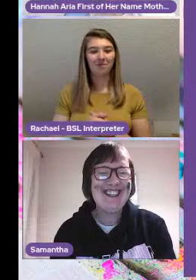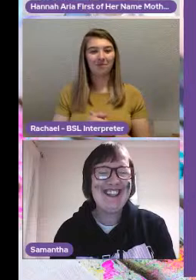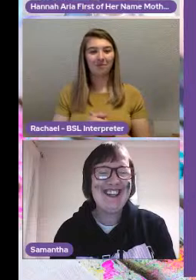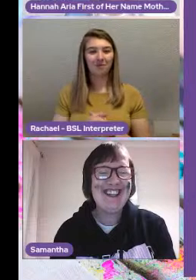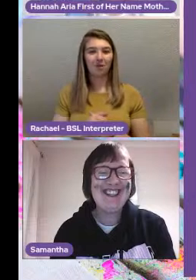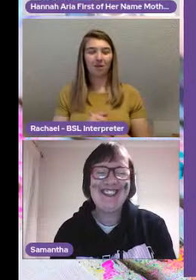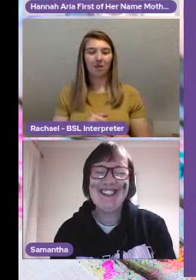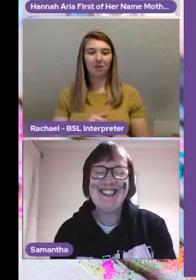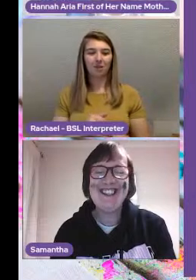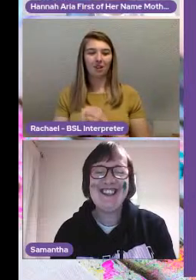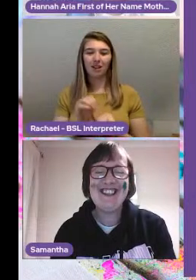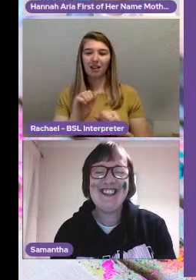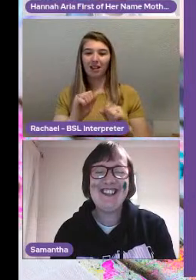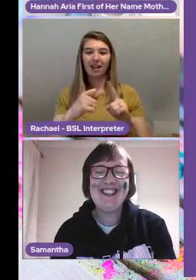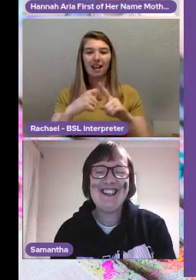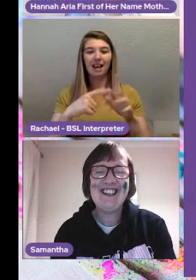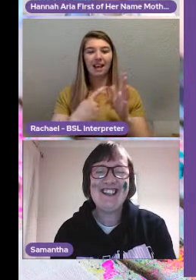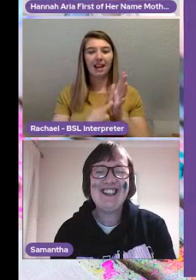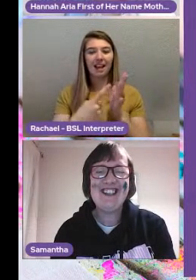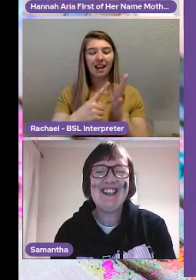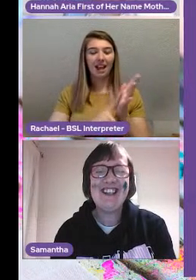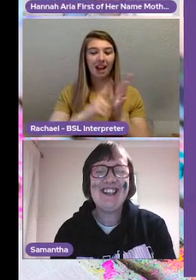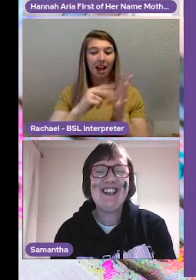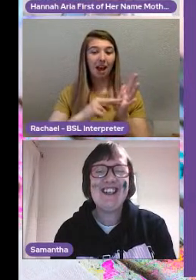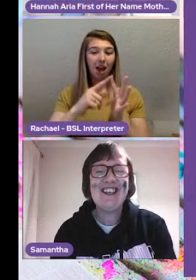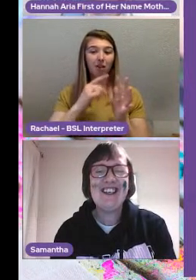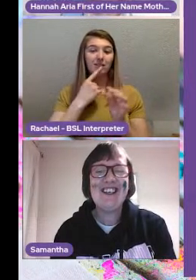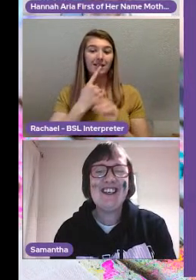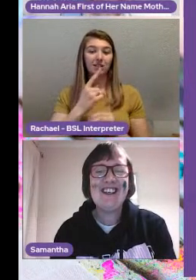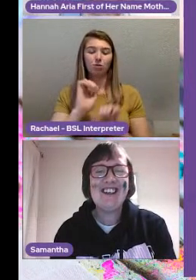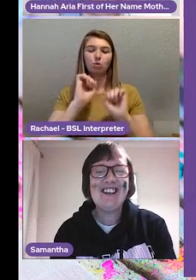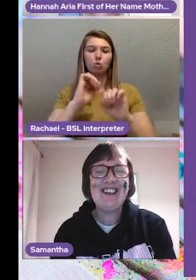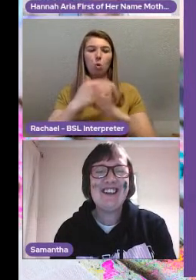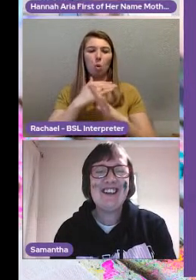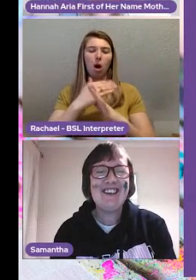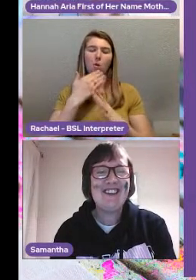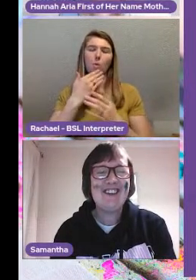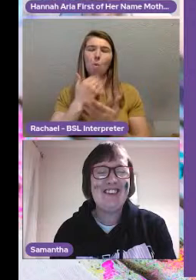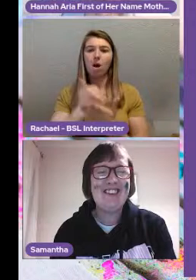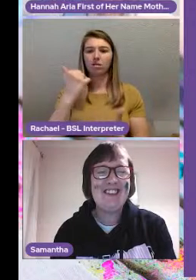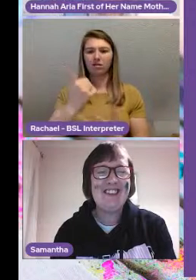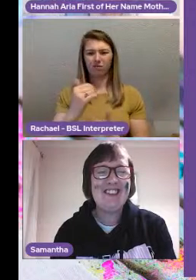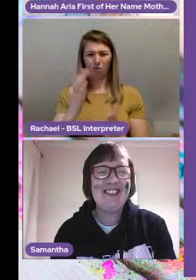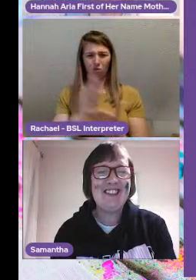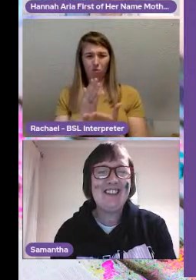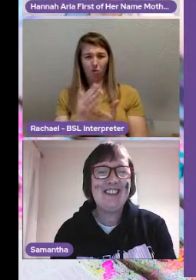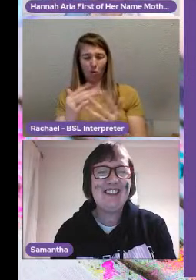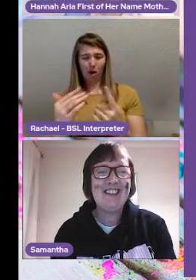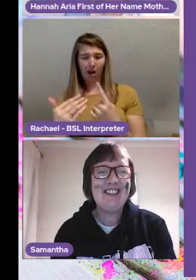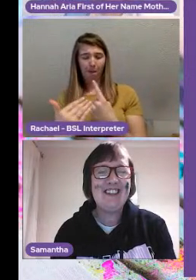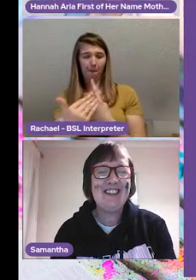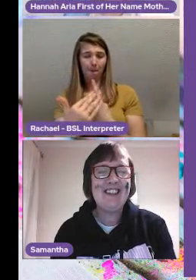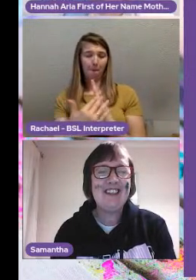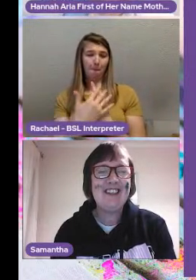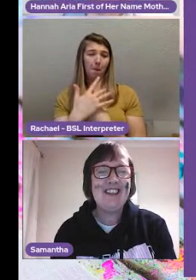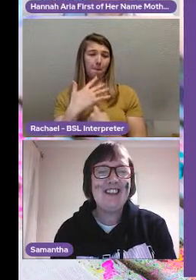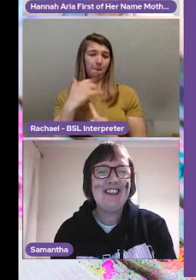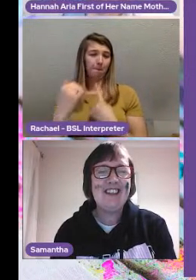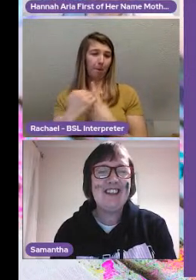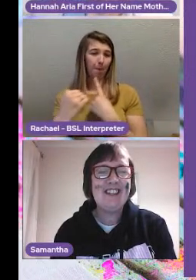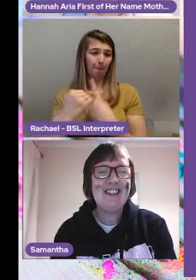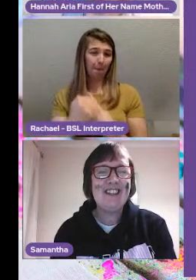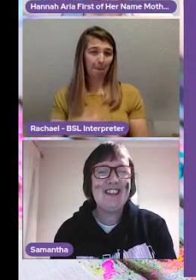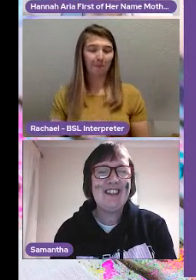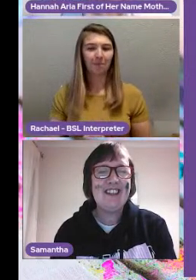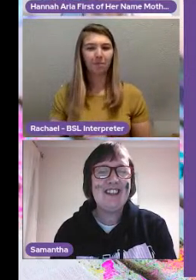Friday. Caroline says your work is wonderful, so effective. You can tell you really put a lot of care into